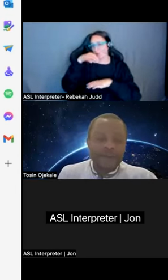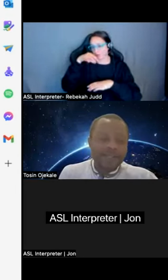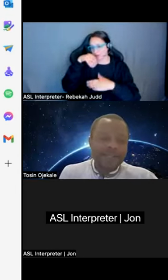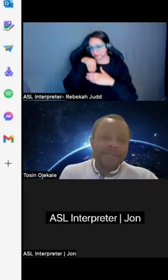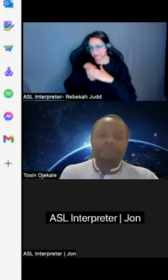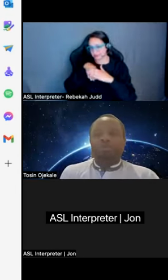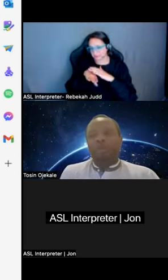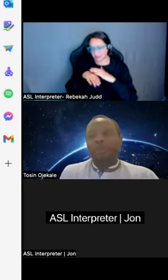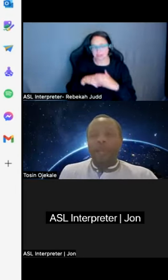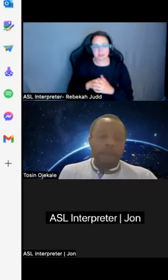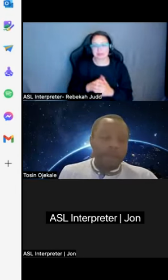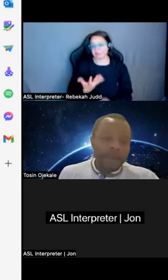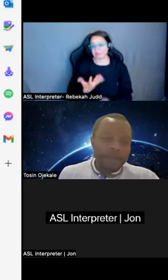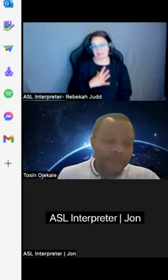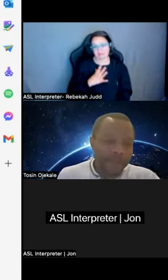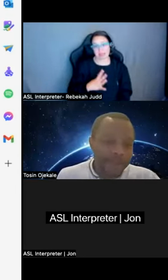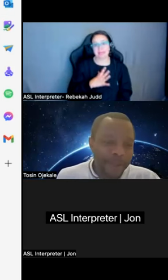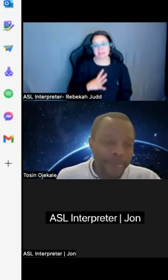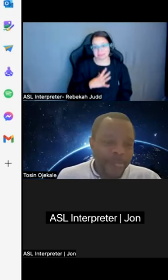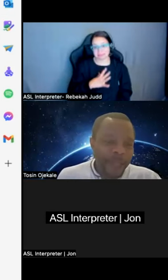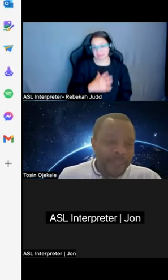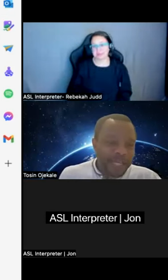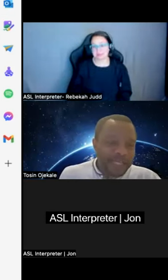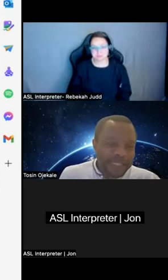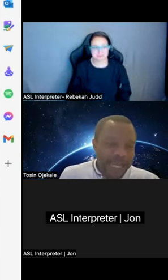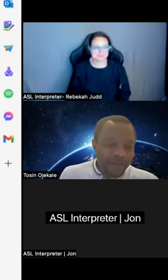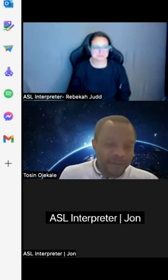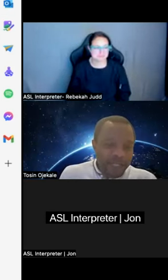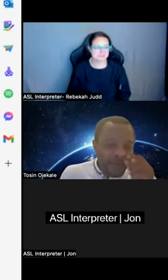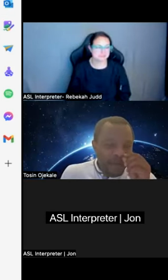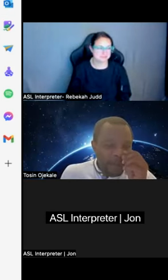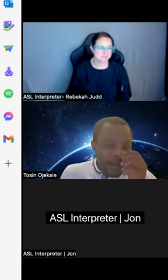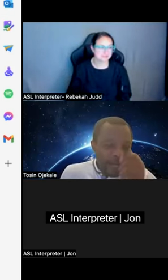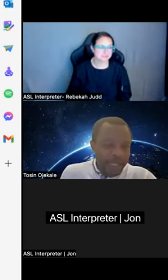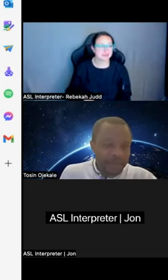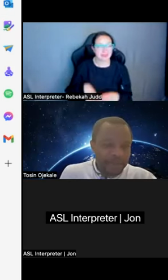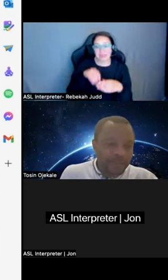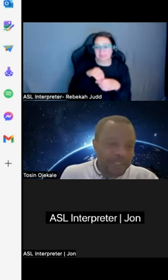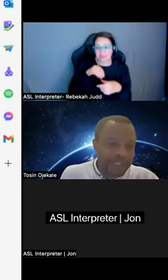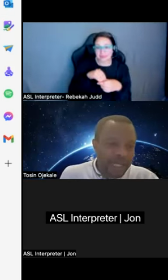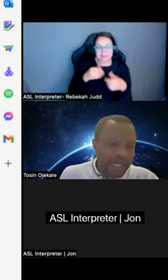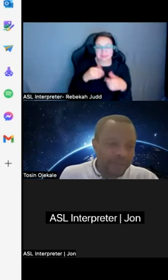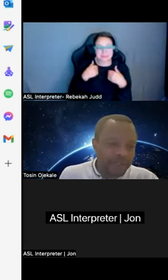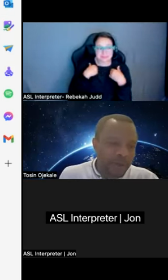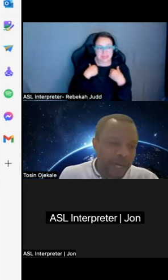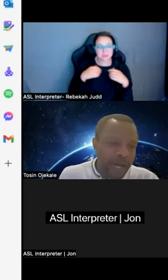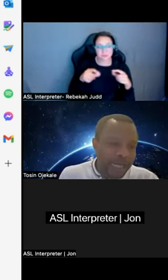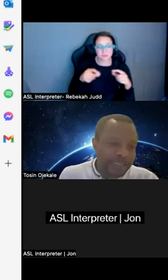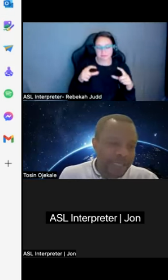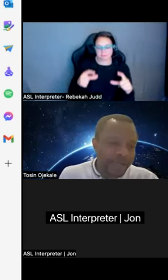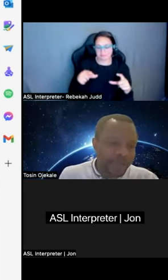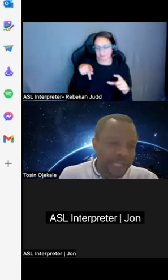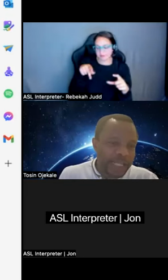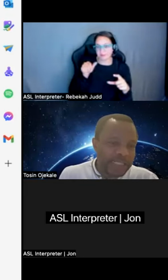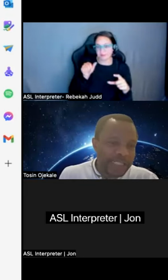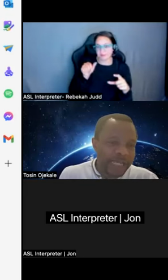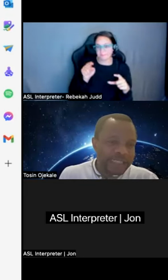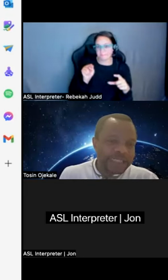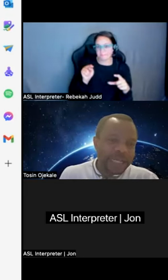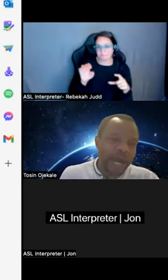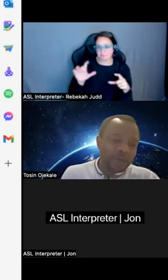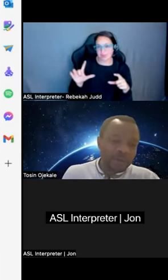Says fancy. Yeah, maybe. Then inside of it, you have a panel, which has